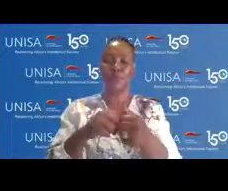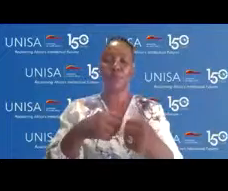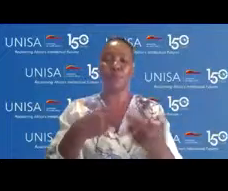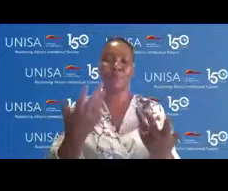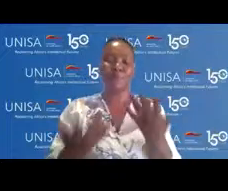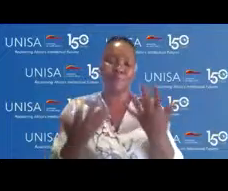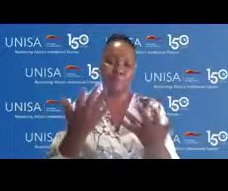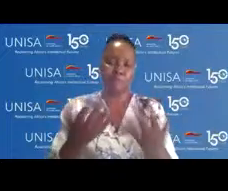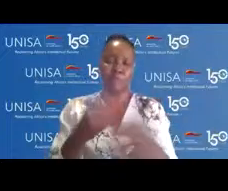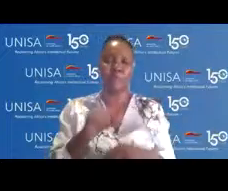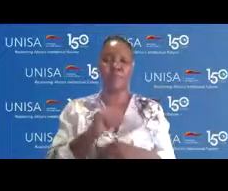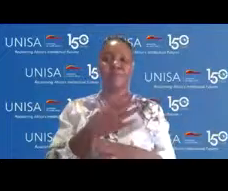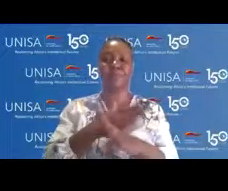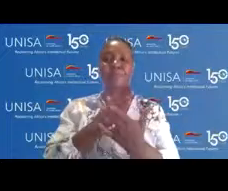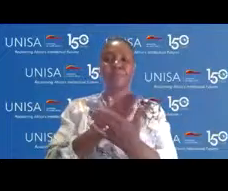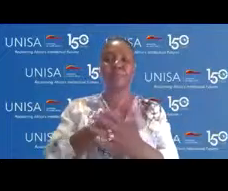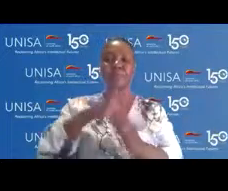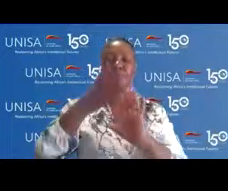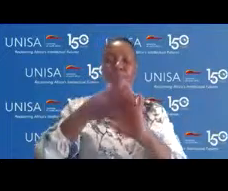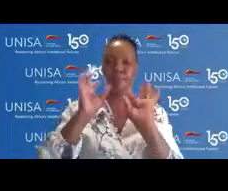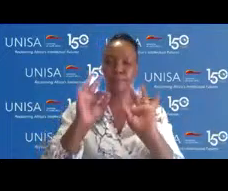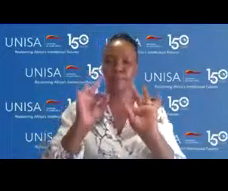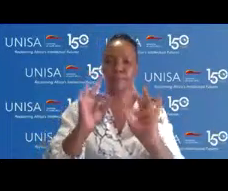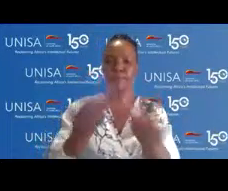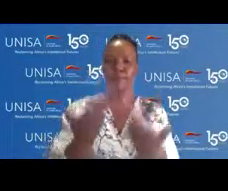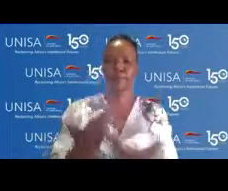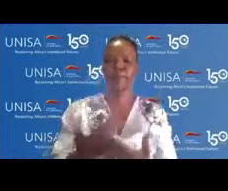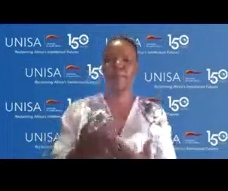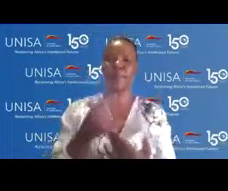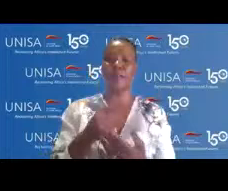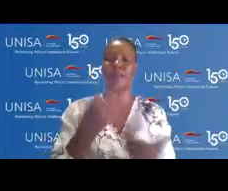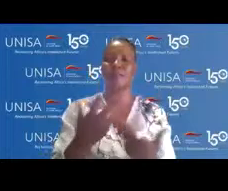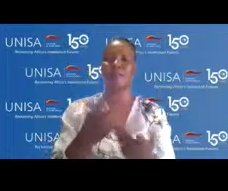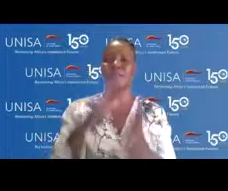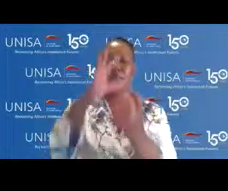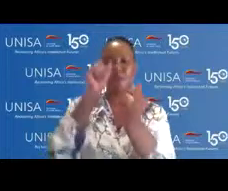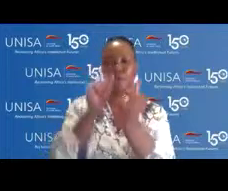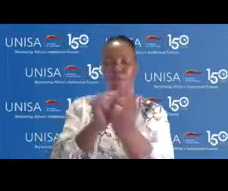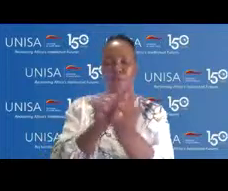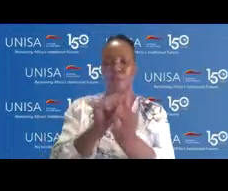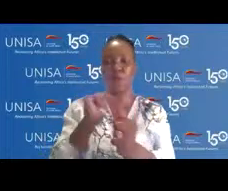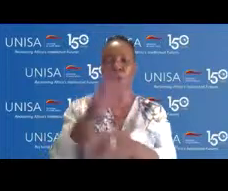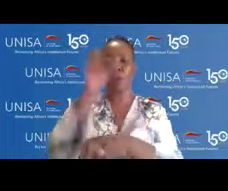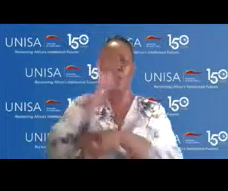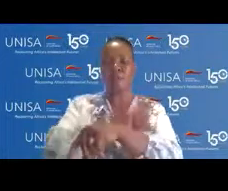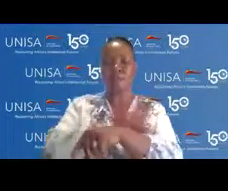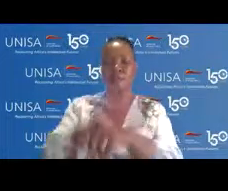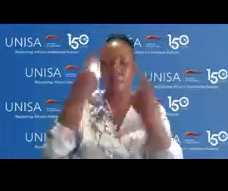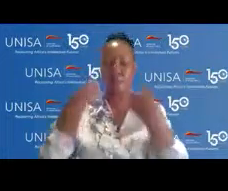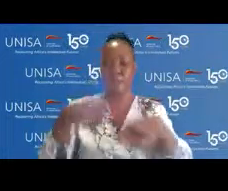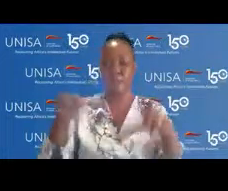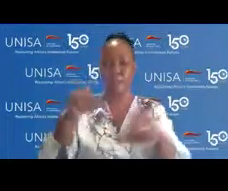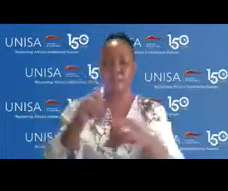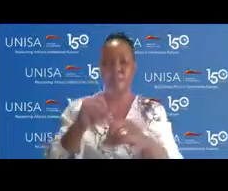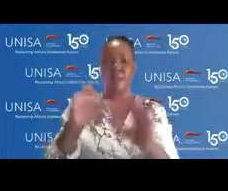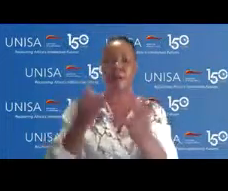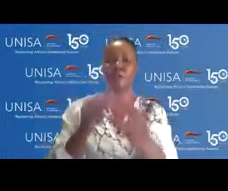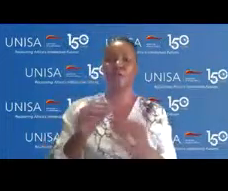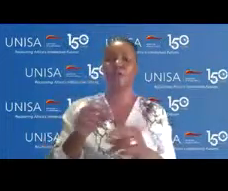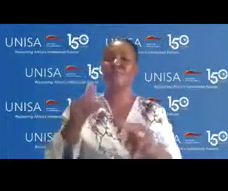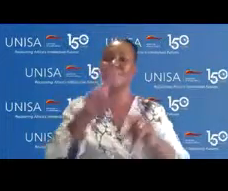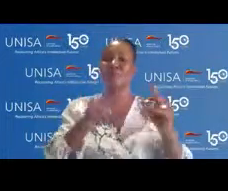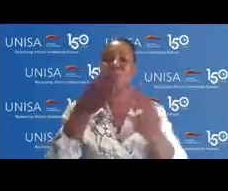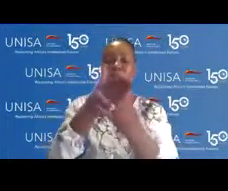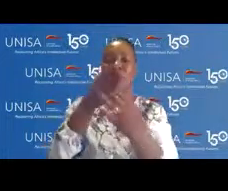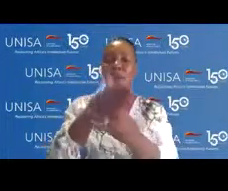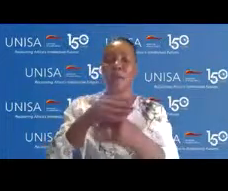that. But yes, this is an overview of the courses and how to navigate the platform. As before, you know, if you want